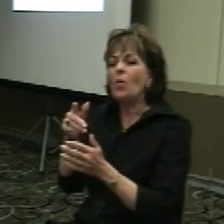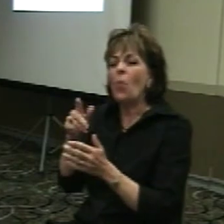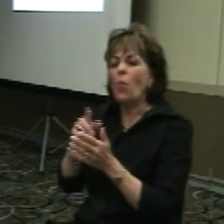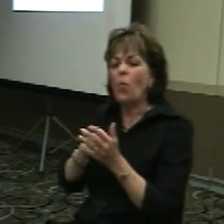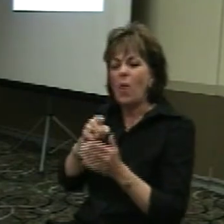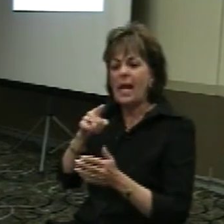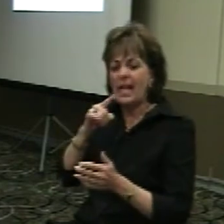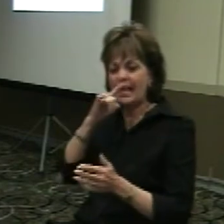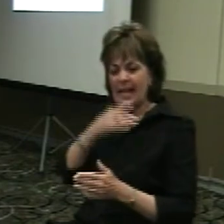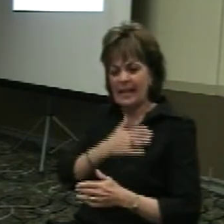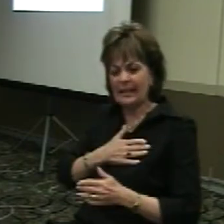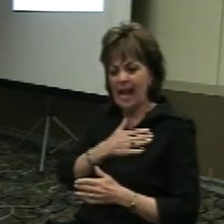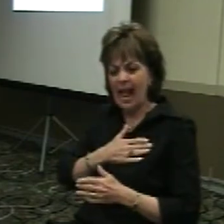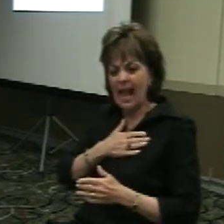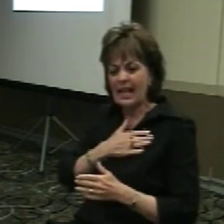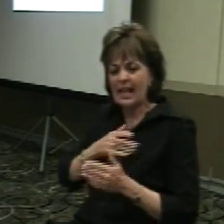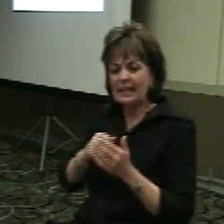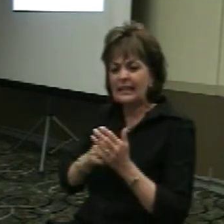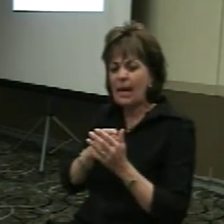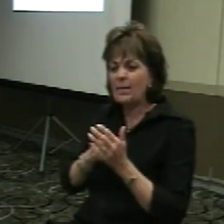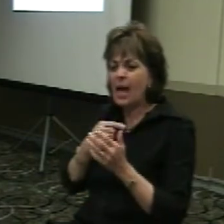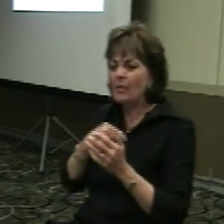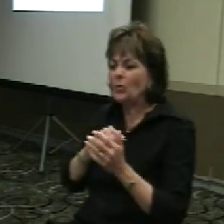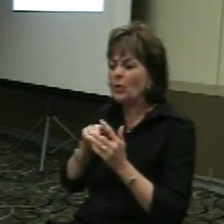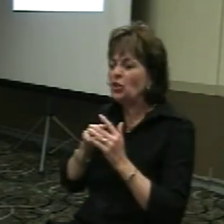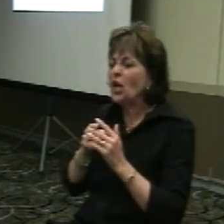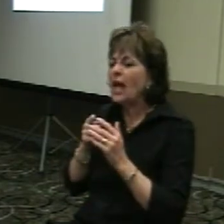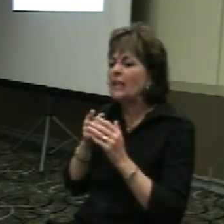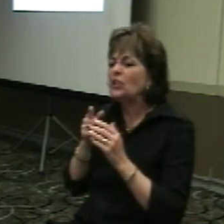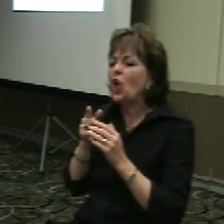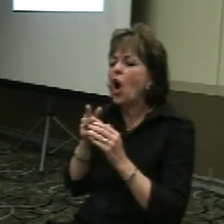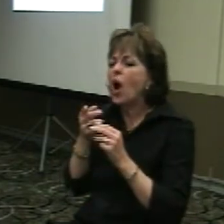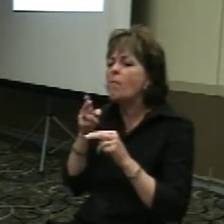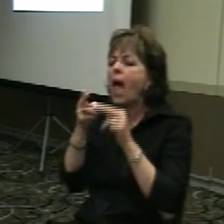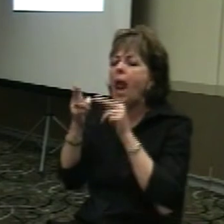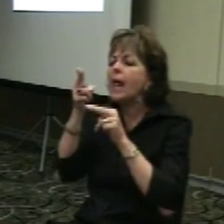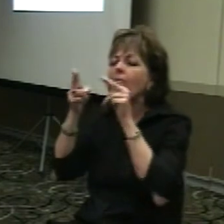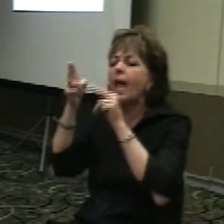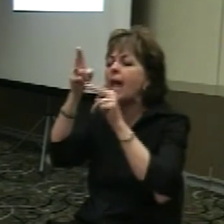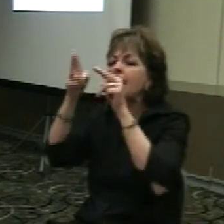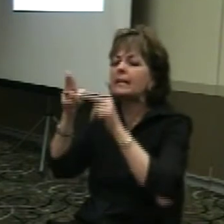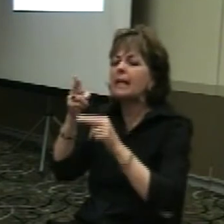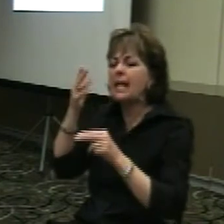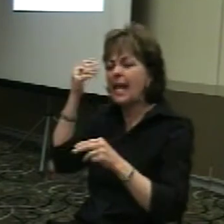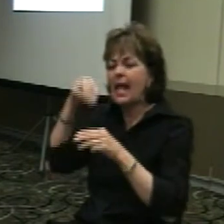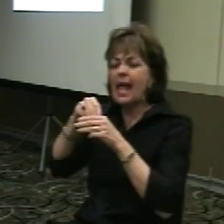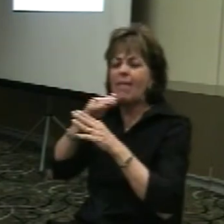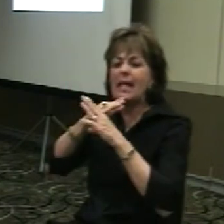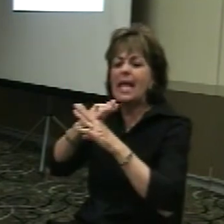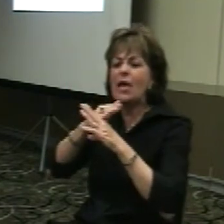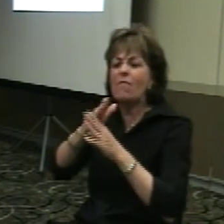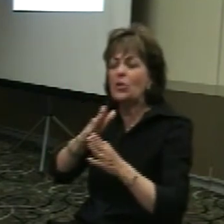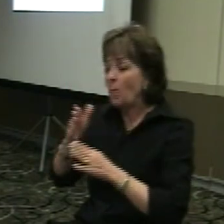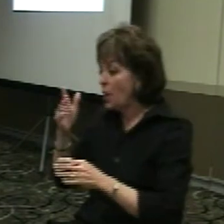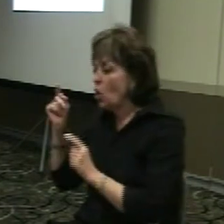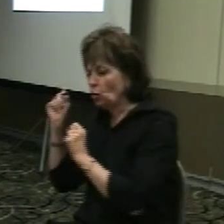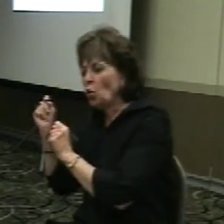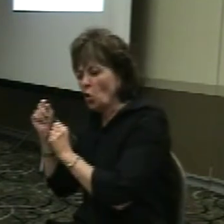like? Sometimes we just start piling a bunch of stuff in the intervention plan because it's good stuff. Hell, let's put a little tutoring in there. Why? Because tutoring's